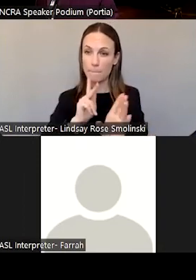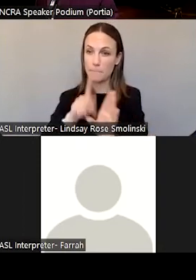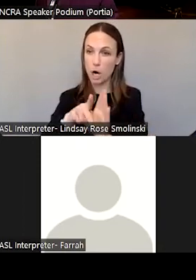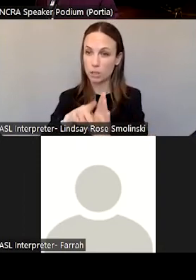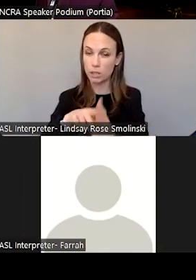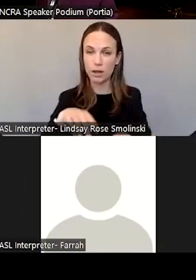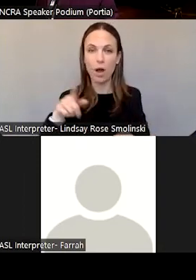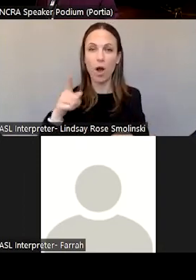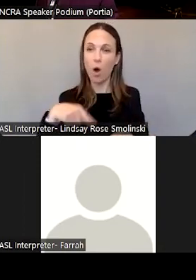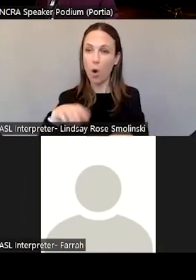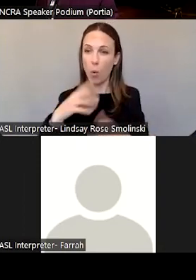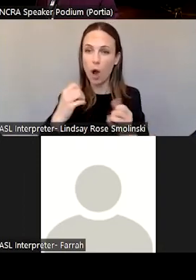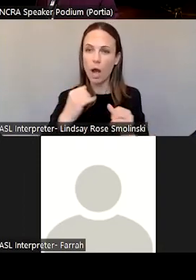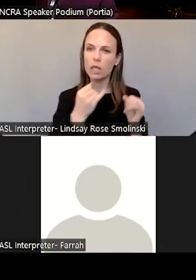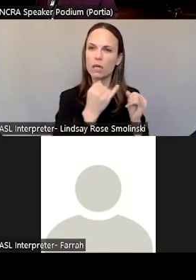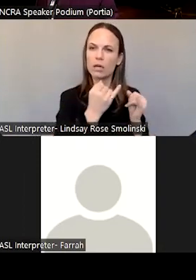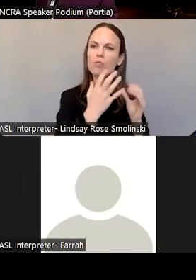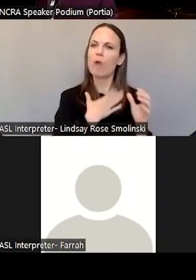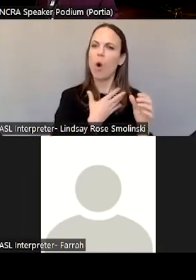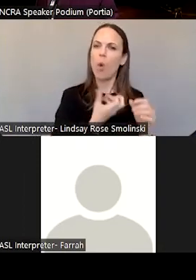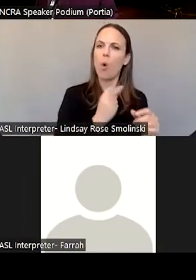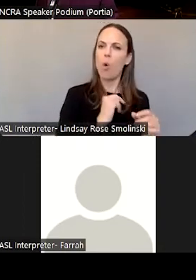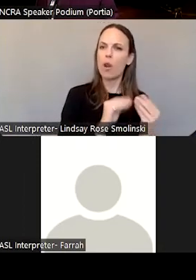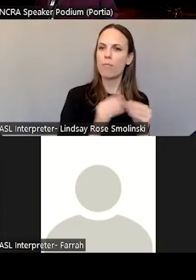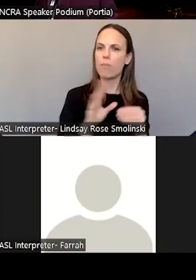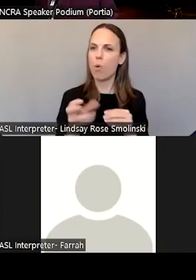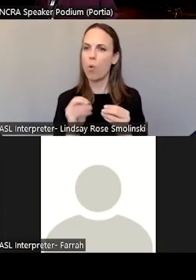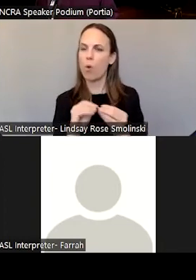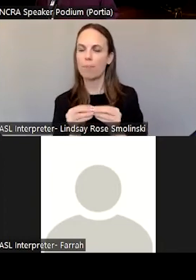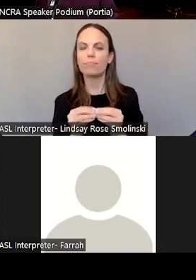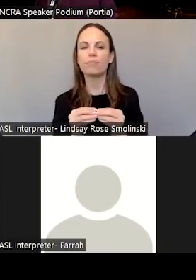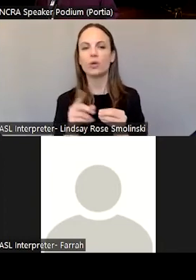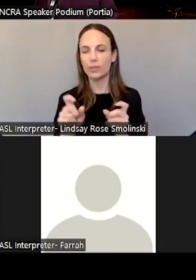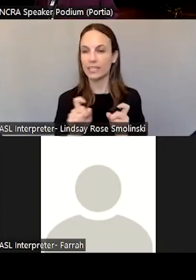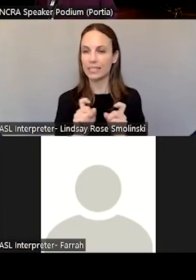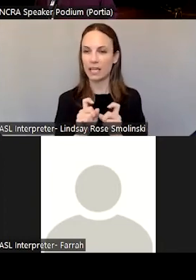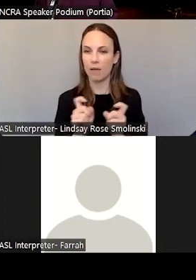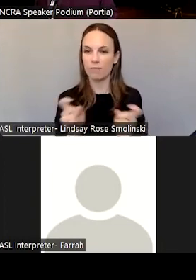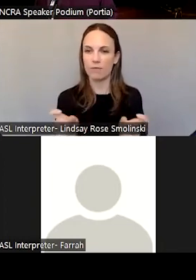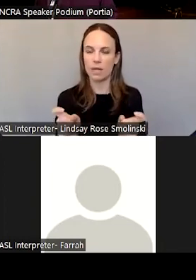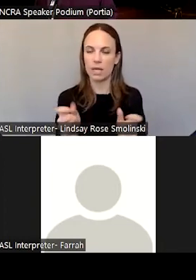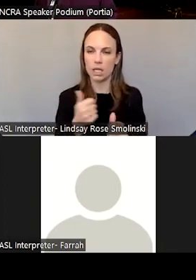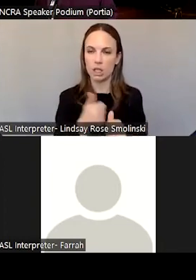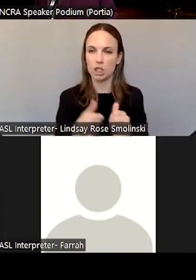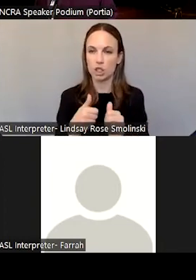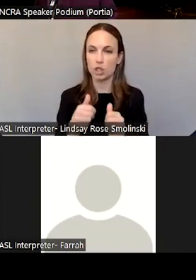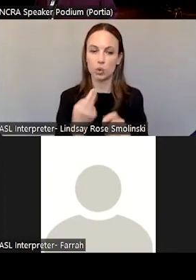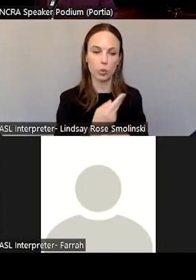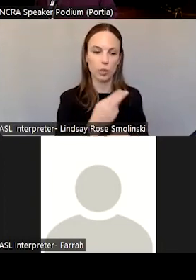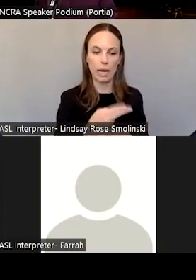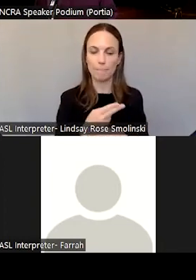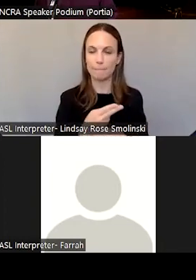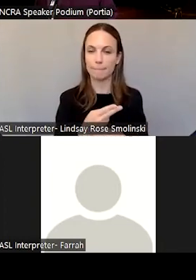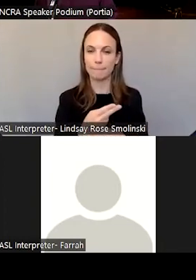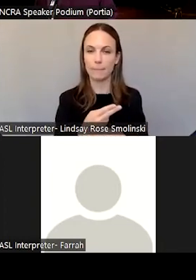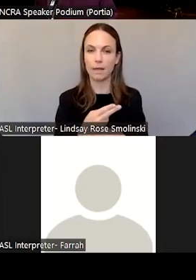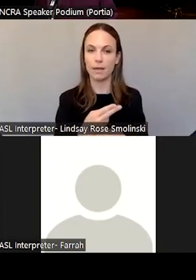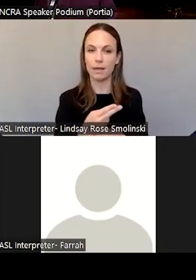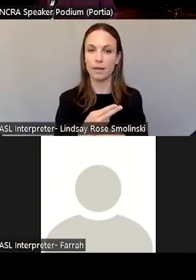in and they all want their own separate stats, you can give each child a username